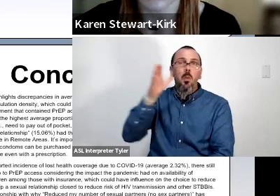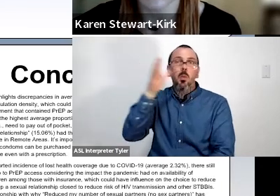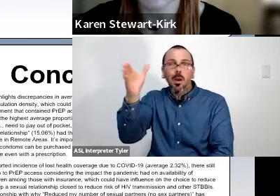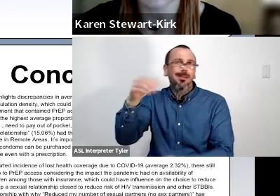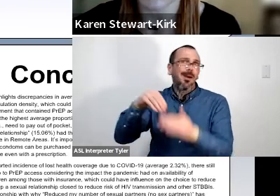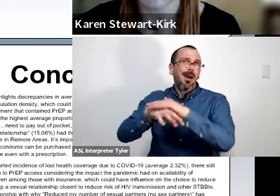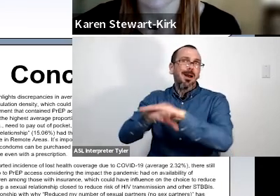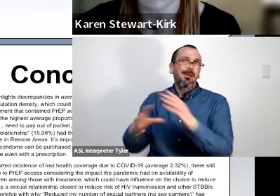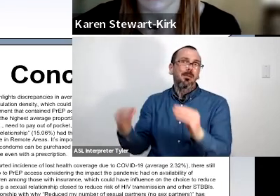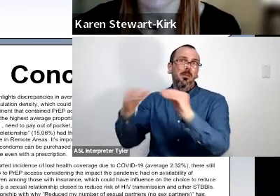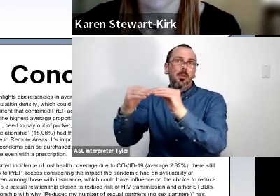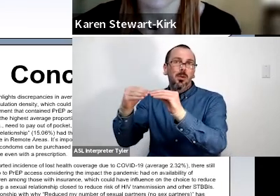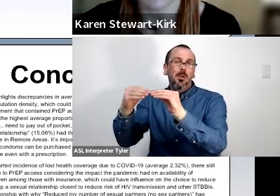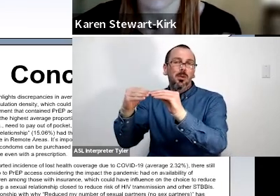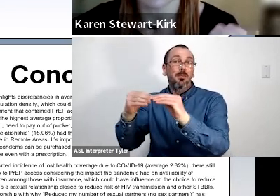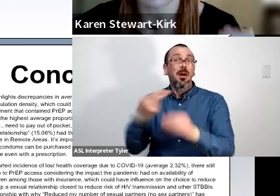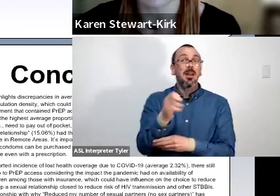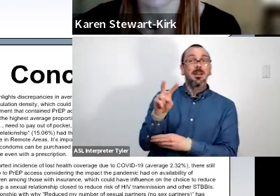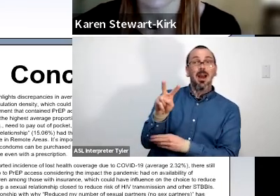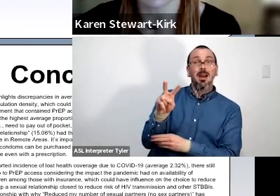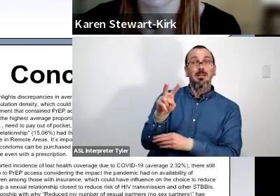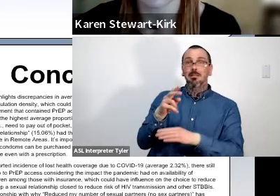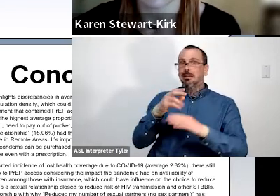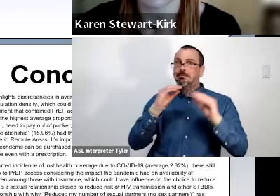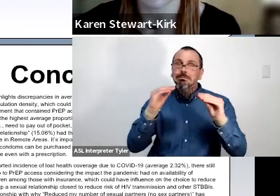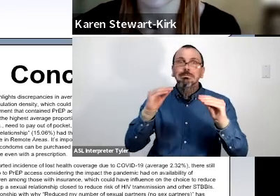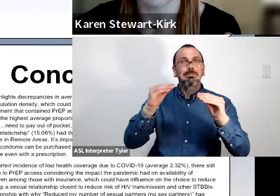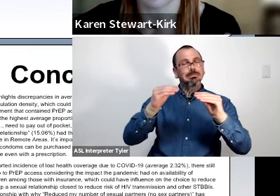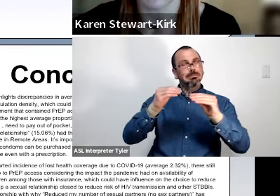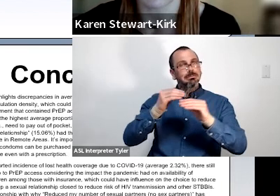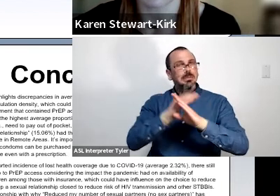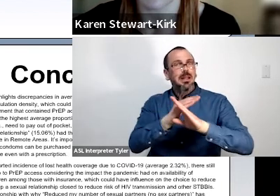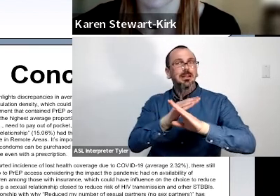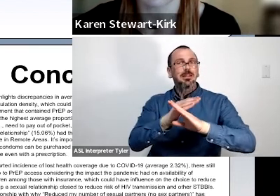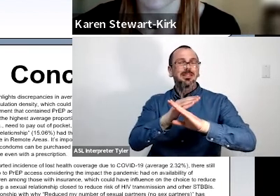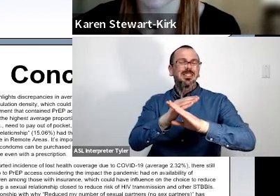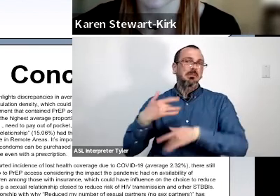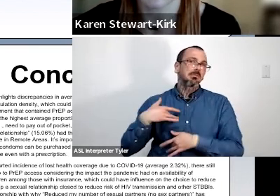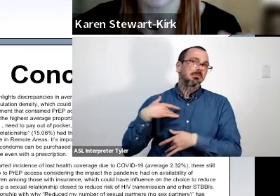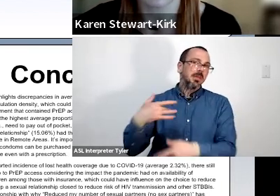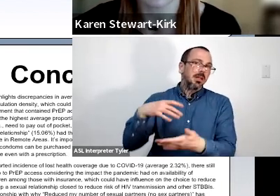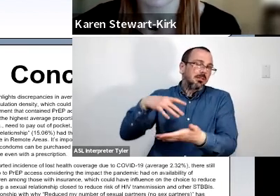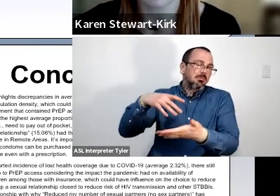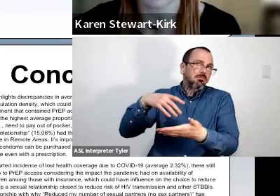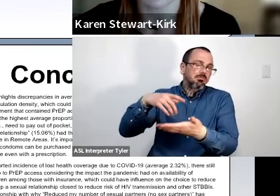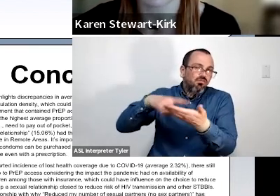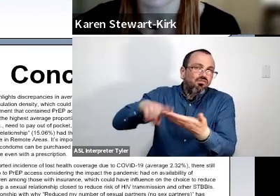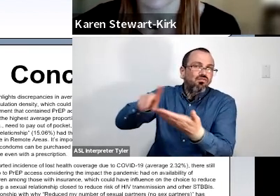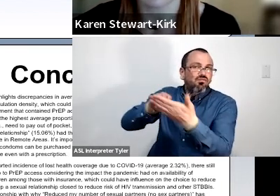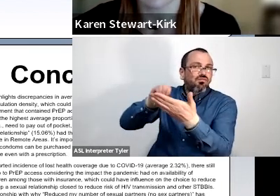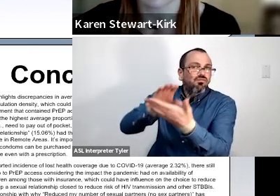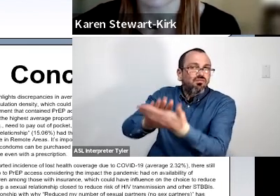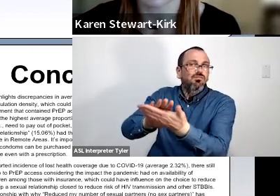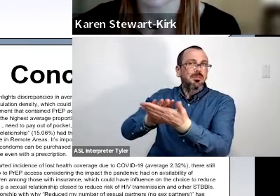still, education of HIV and its risks have an extensive history of being documented in a biased and partisan fashion, allowing stigma to fester